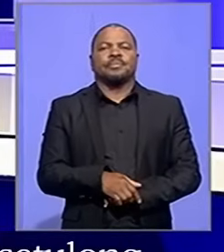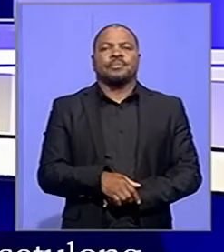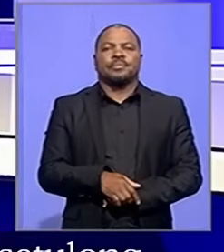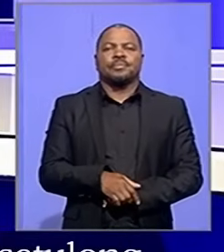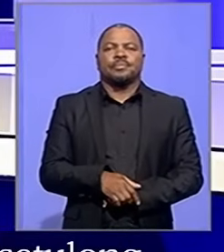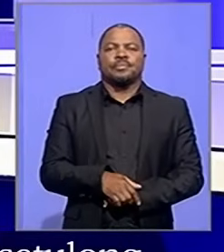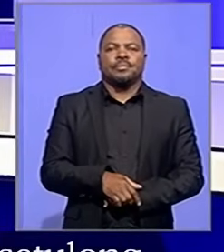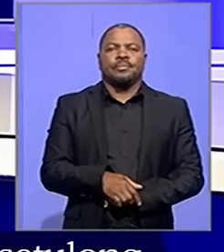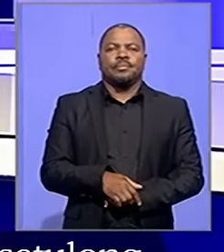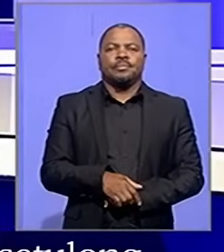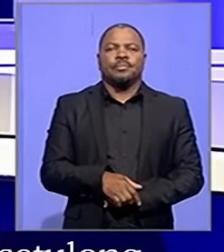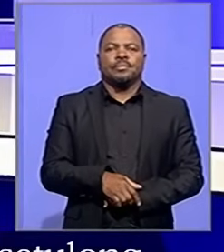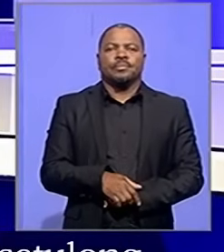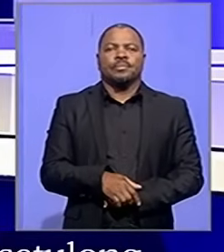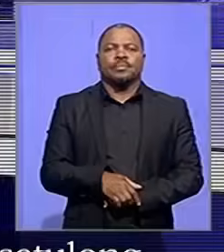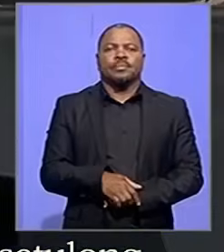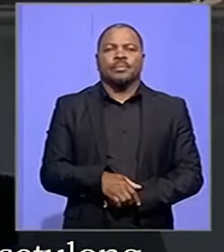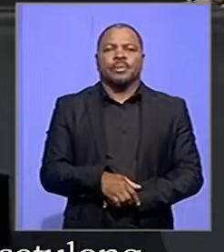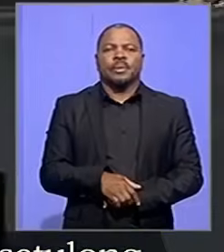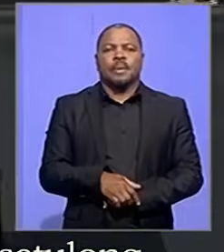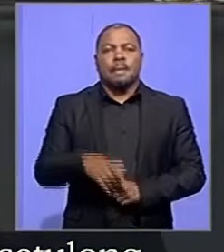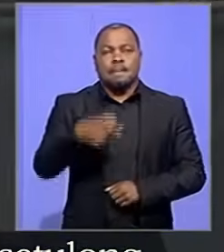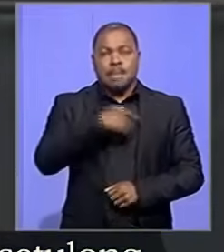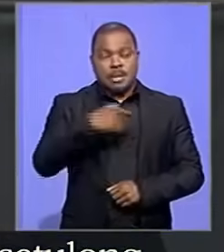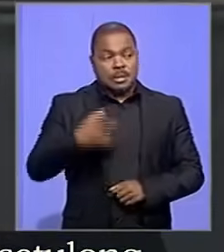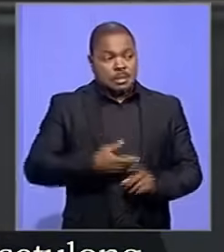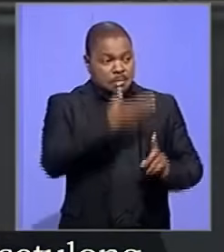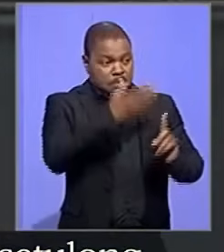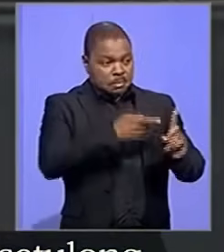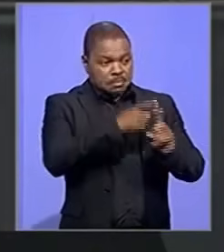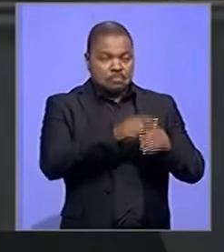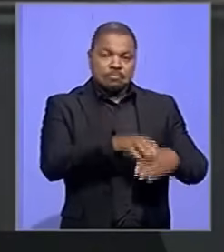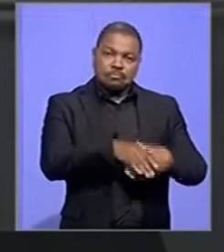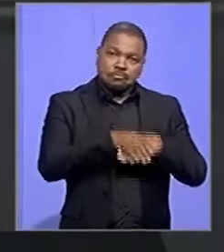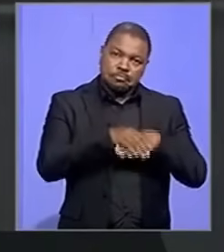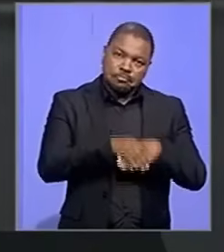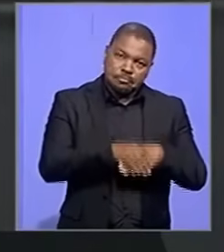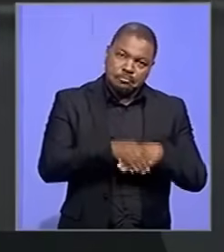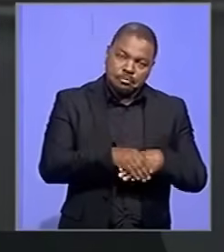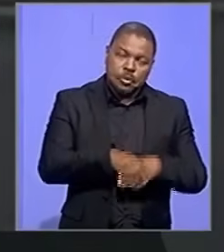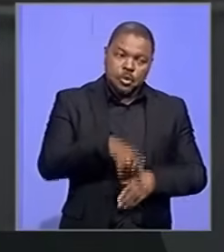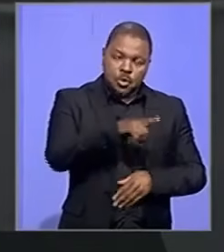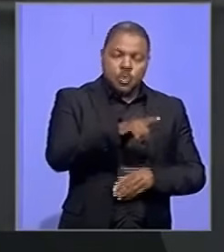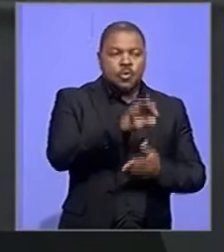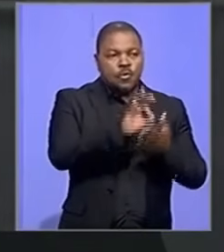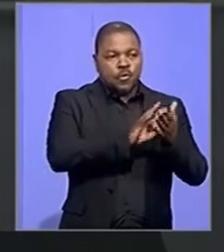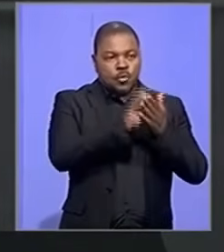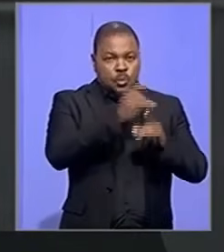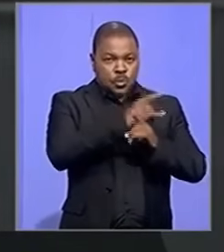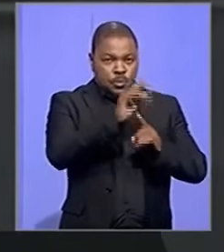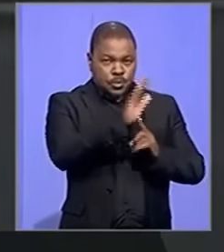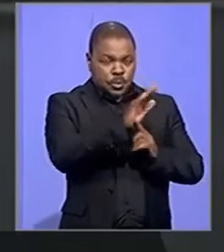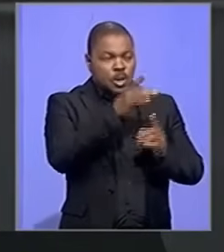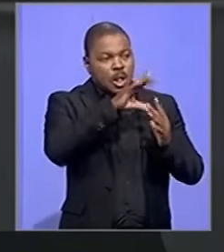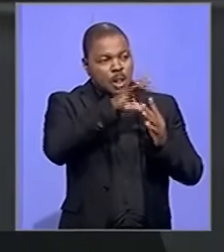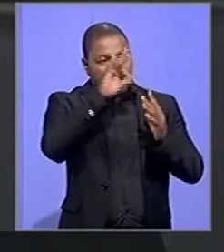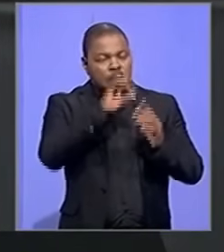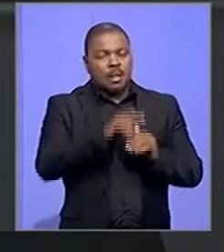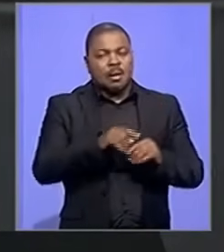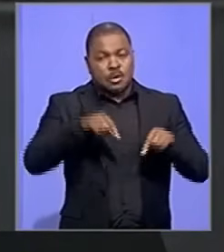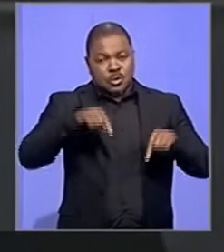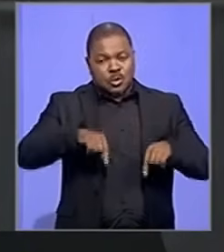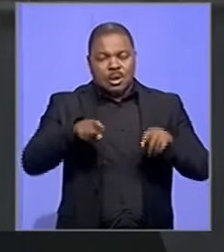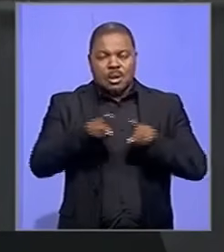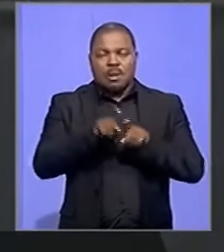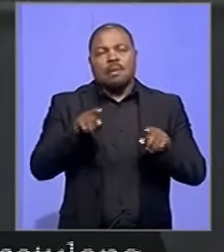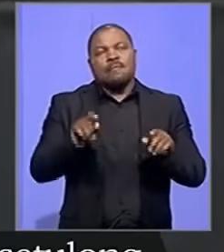bobedi. Mr. President, congratulations on your election. I think today is a historic